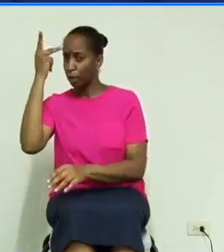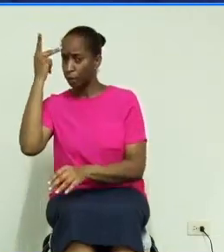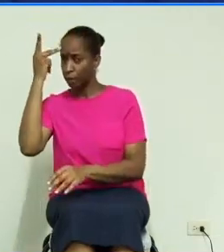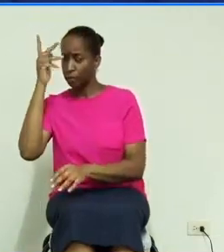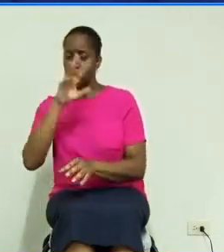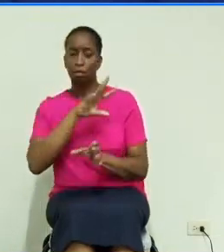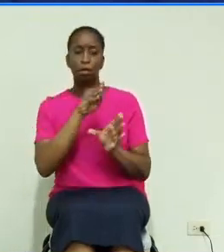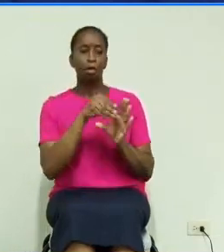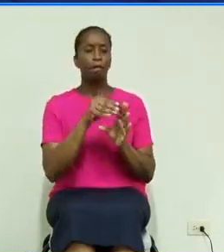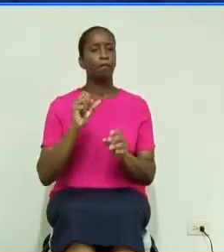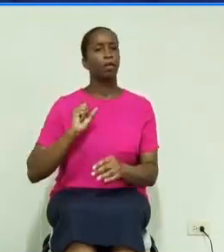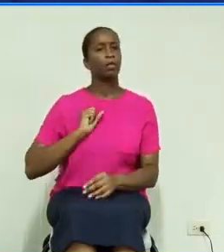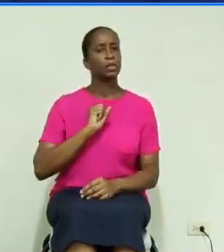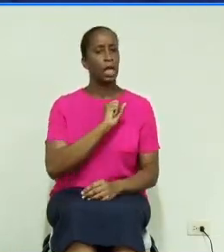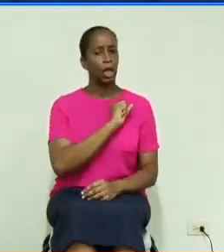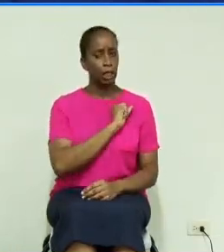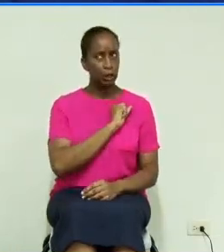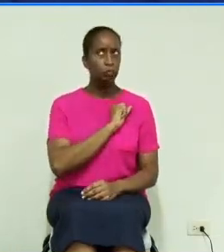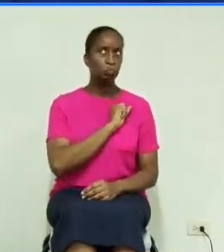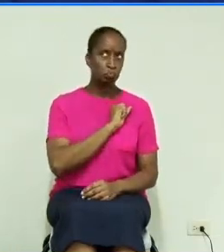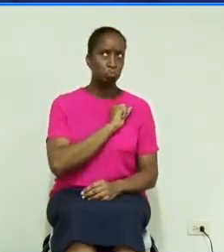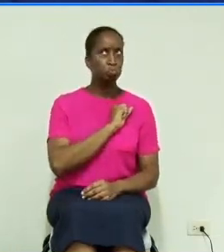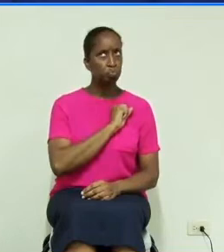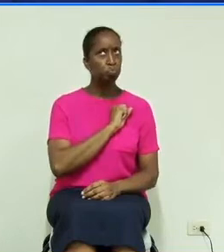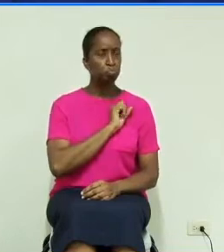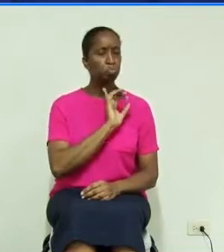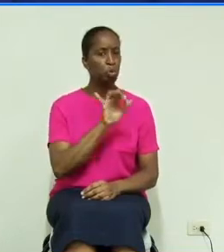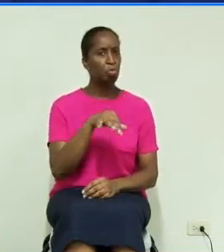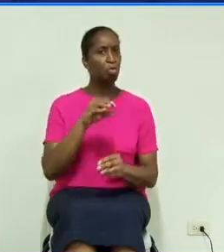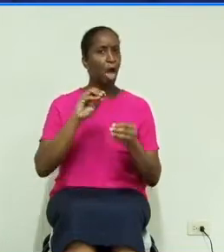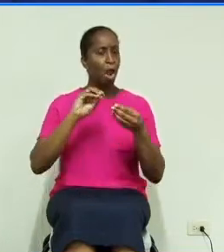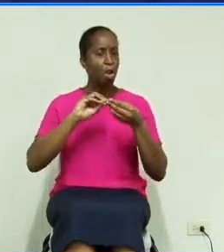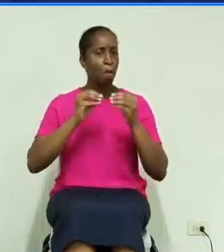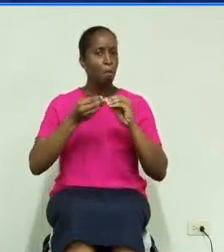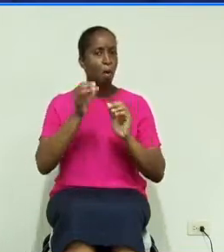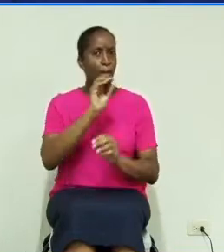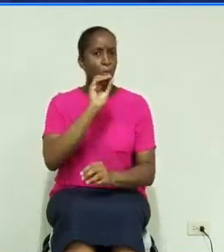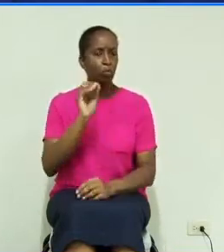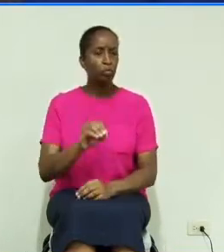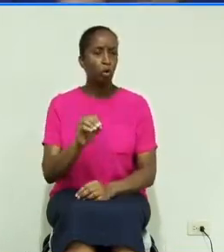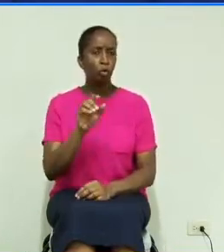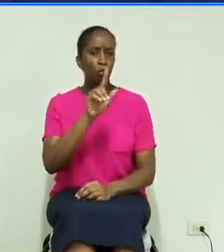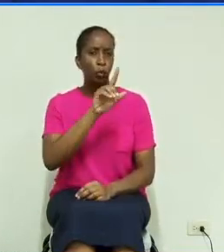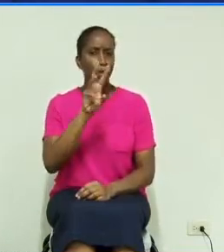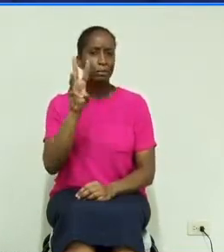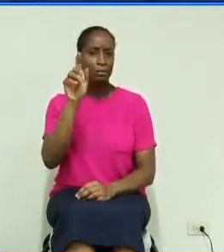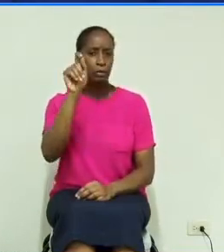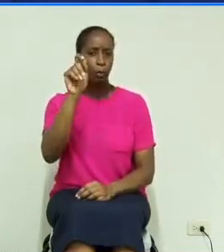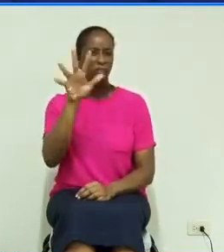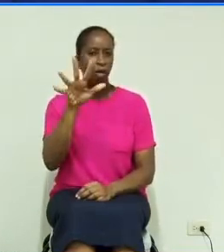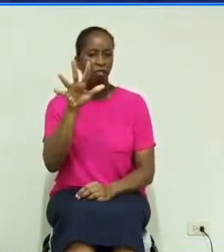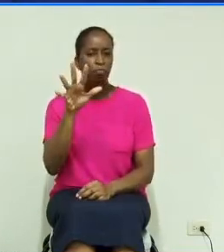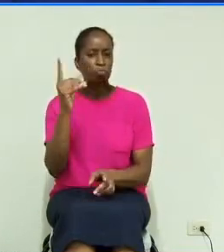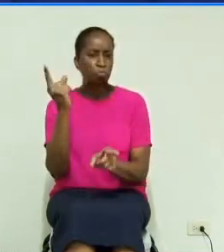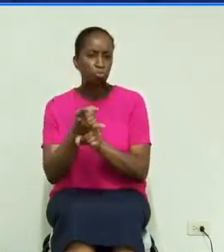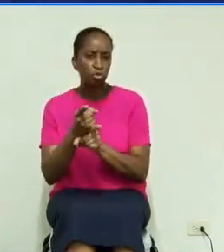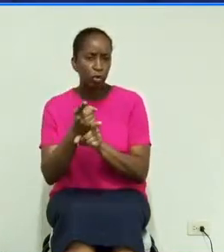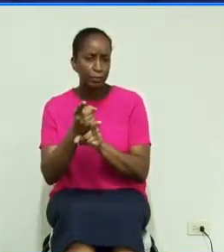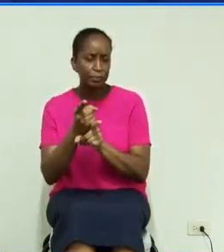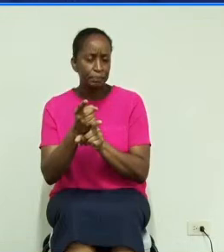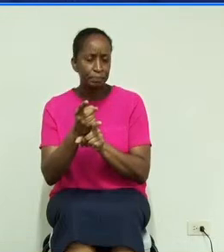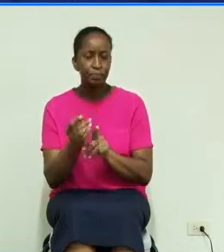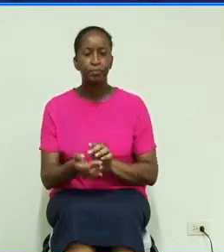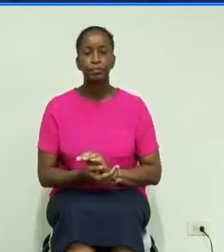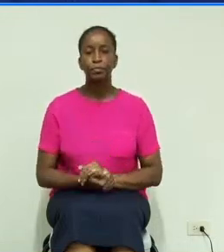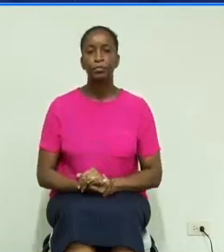our reality in Barbados right now. But the question is, we can ask ourselves, we don't even have to look at the phenomenon from